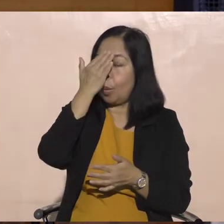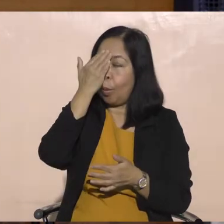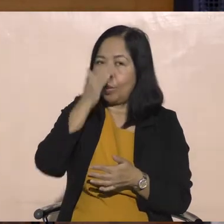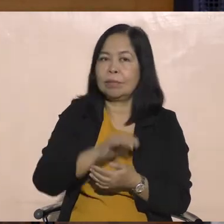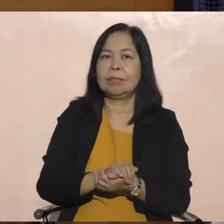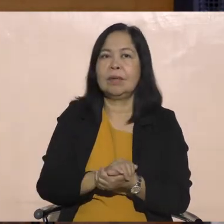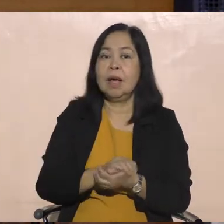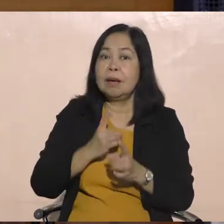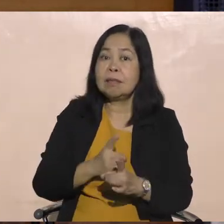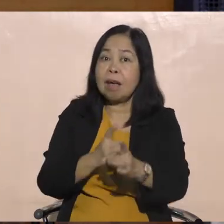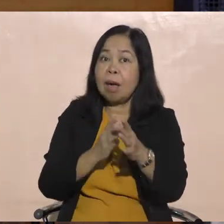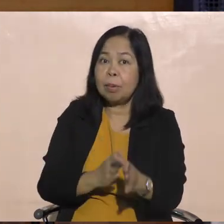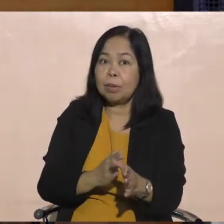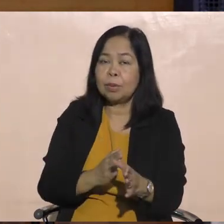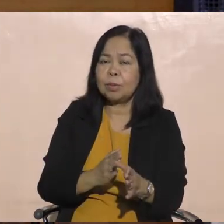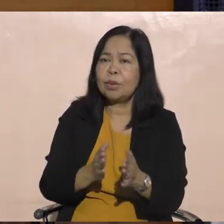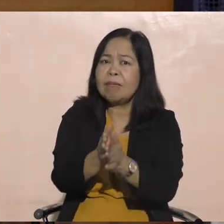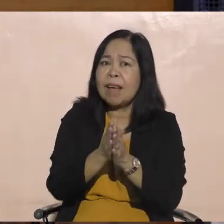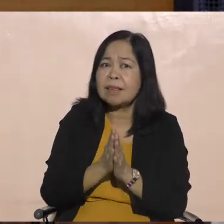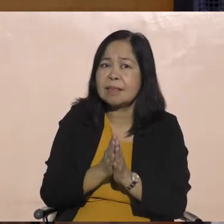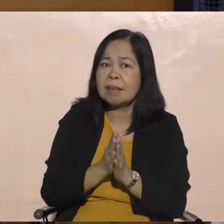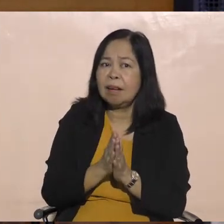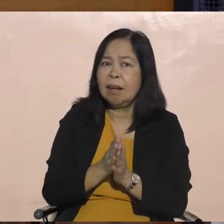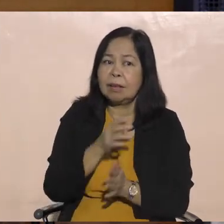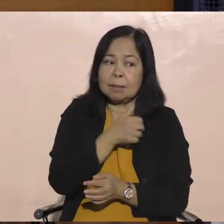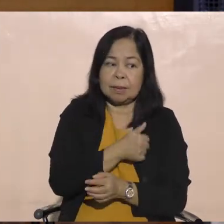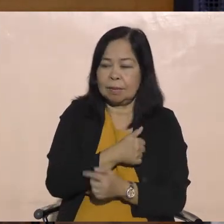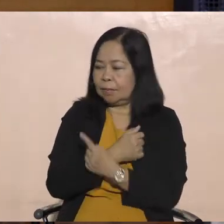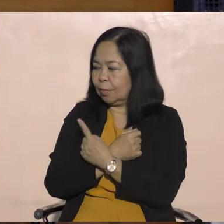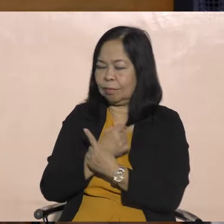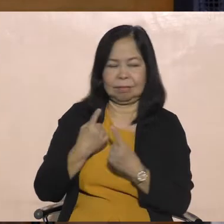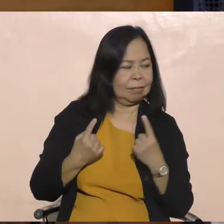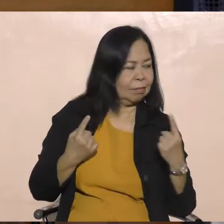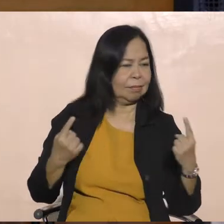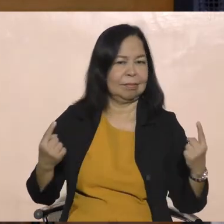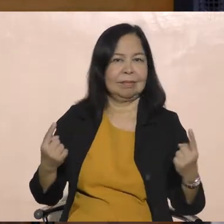you know what? The disciples could have asked themselves, sa dihang